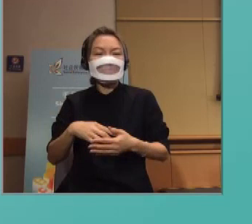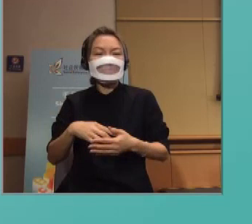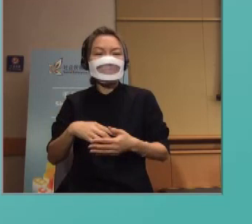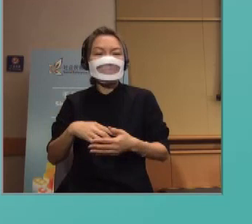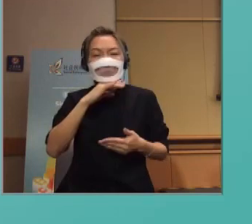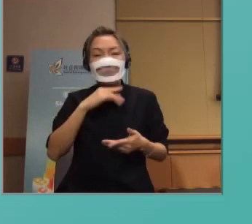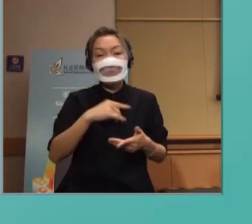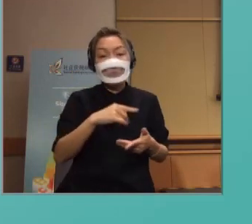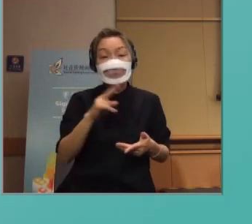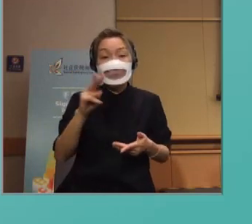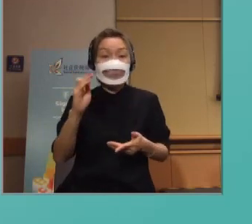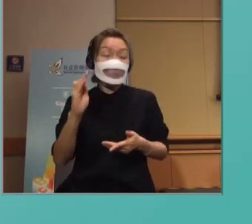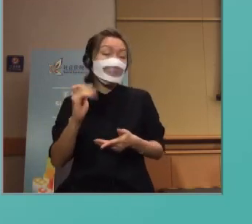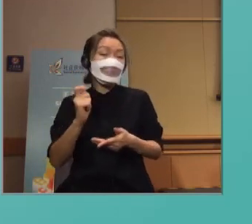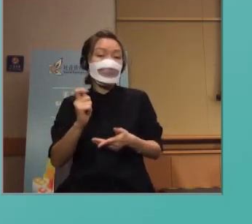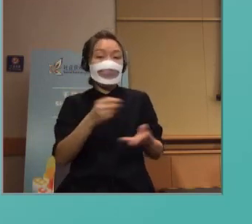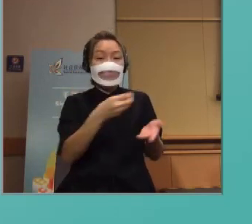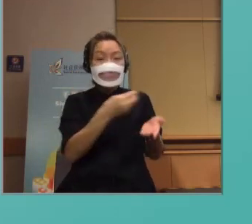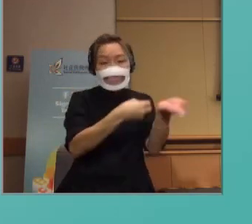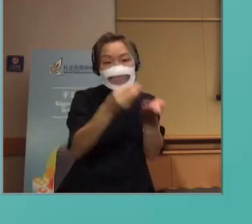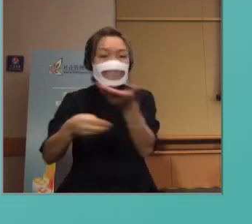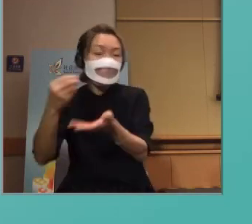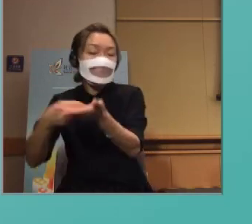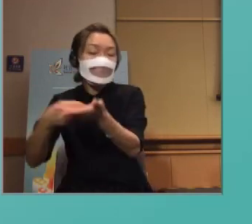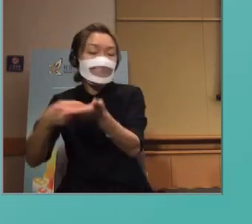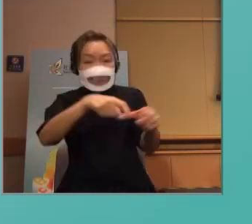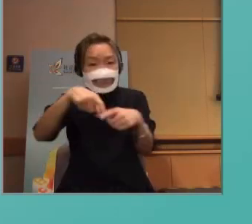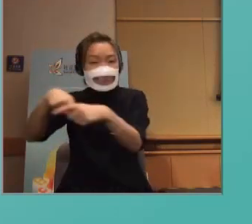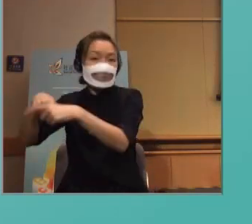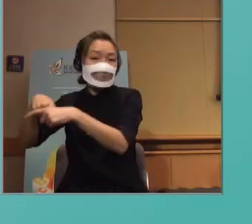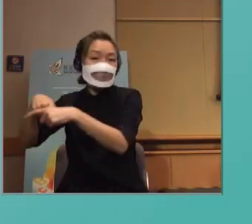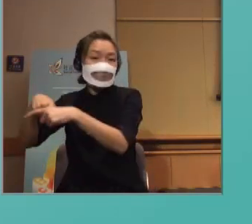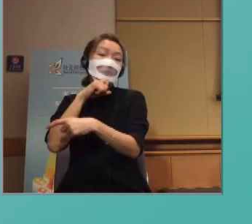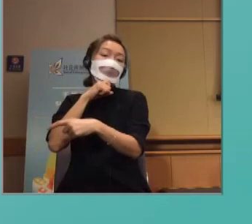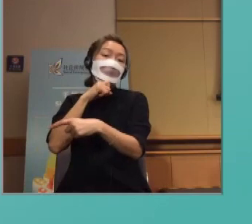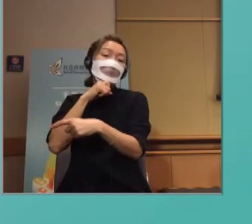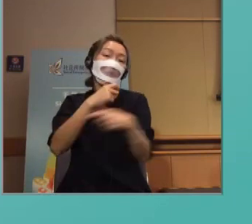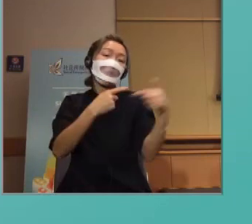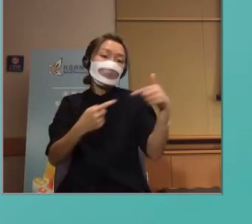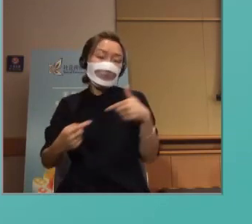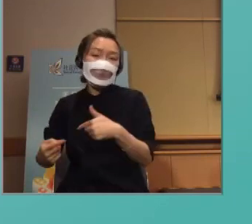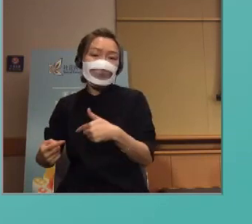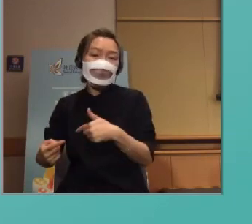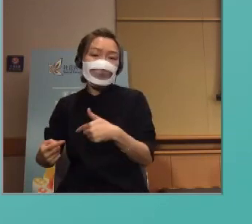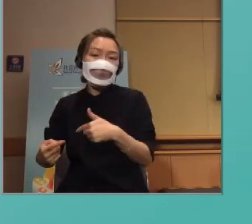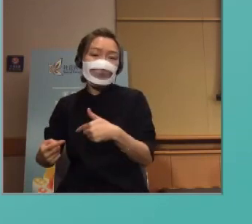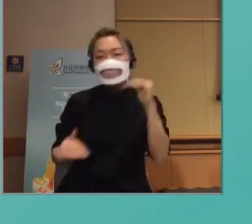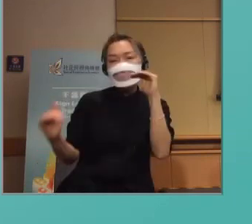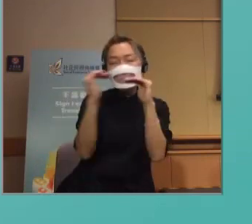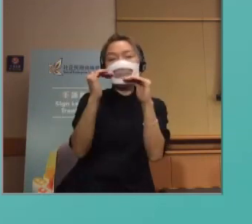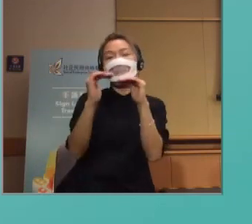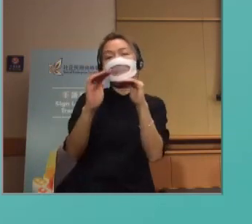equalizer. And perhaps maybe we don't even need the social enterprise anymore if the economic system itself can distribute in that